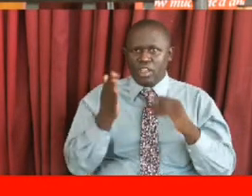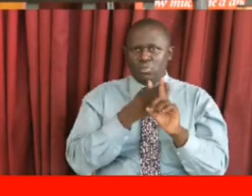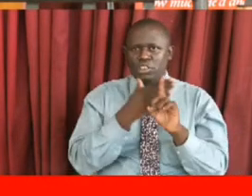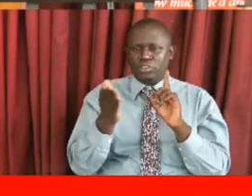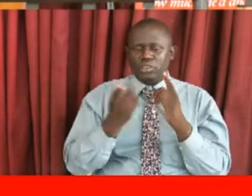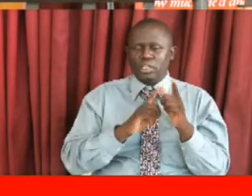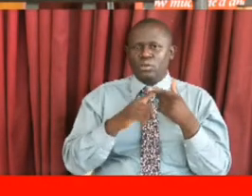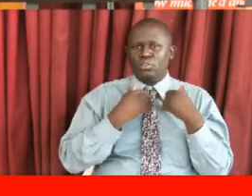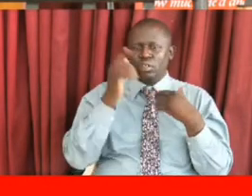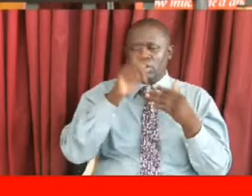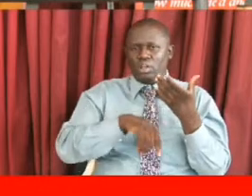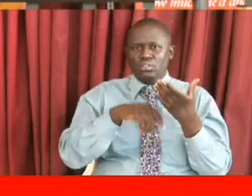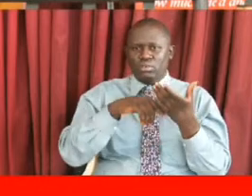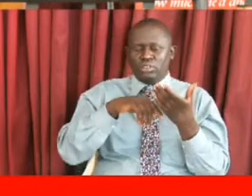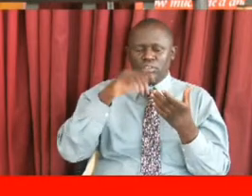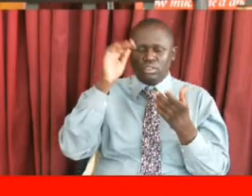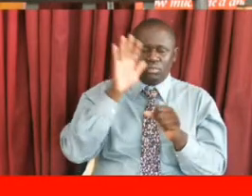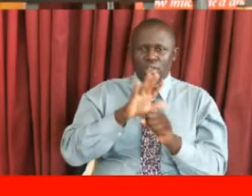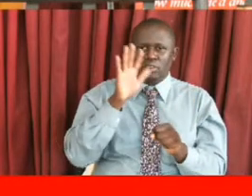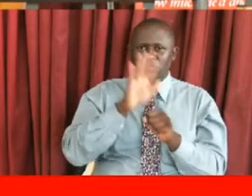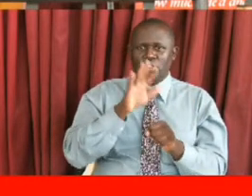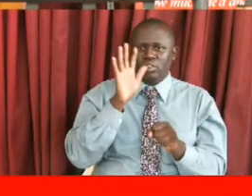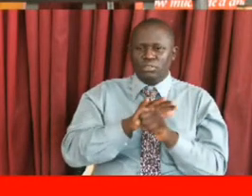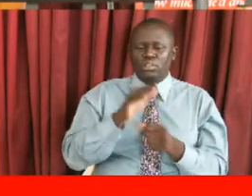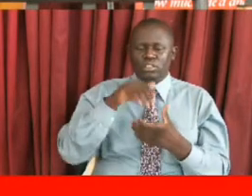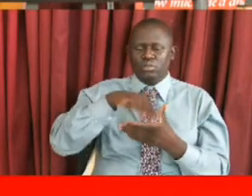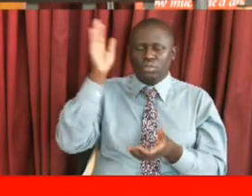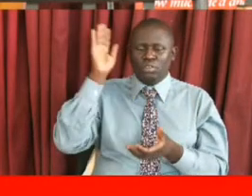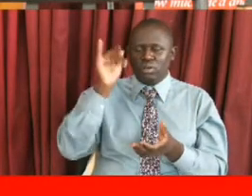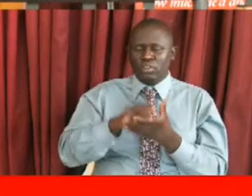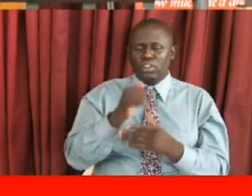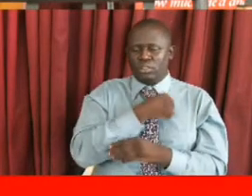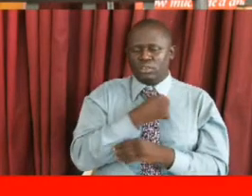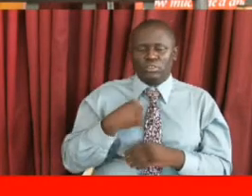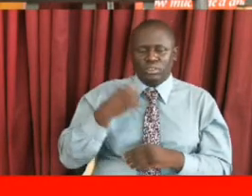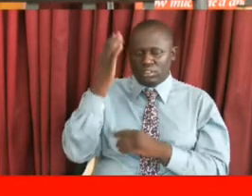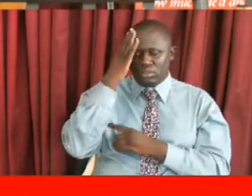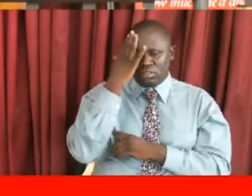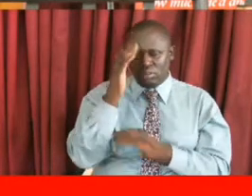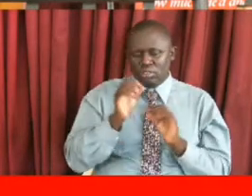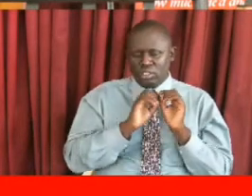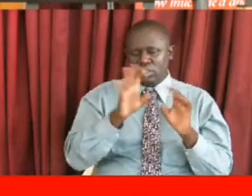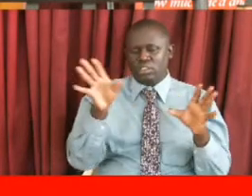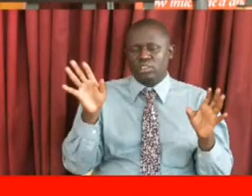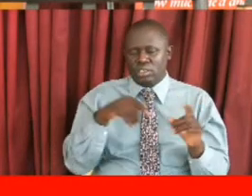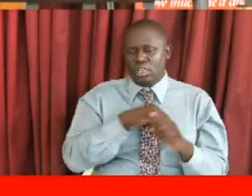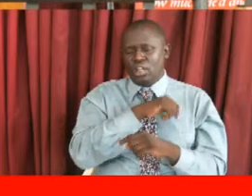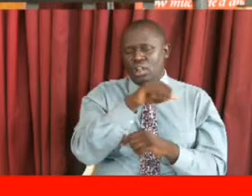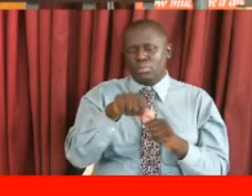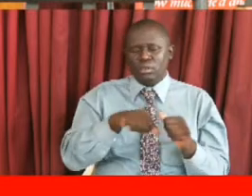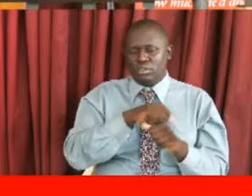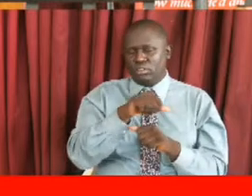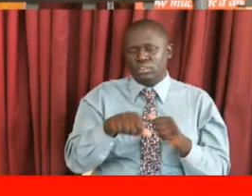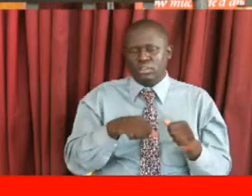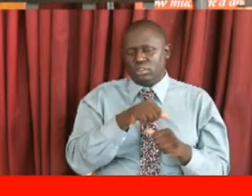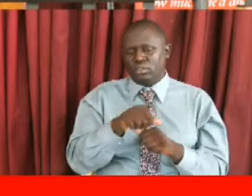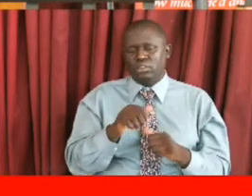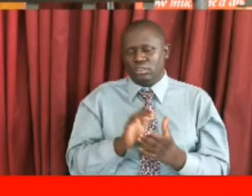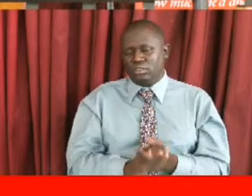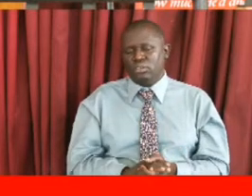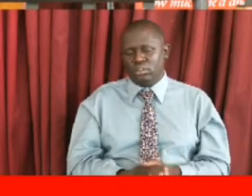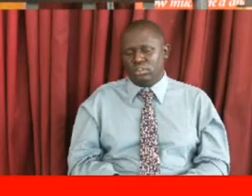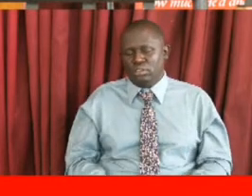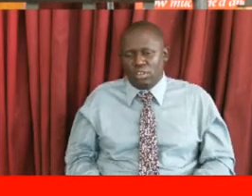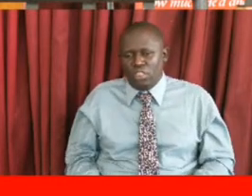much more that we know nothing about so where is the much